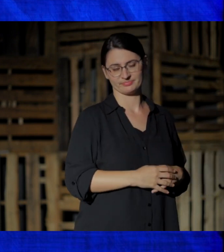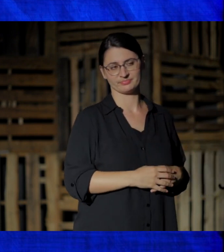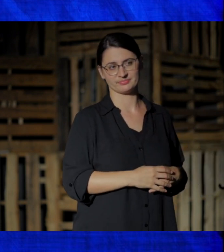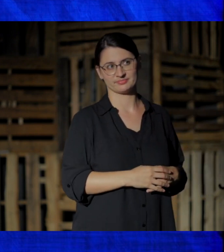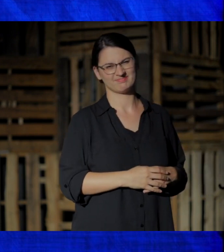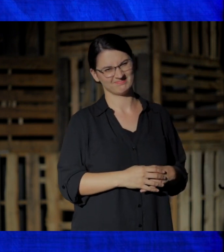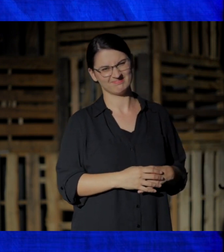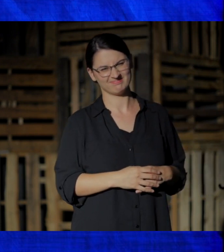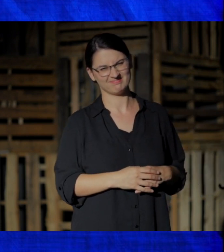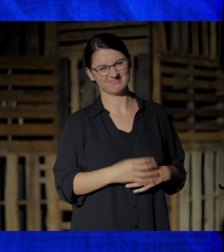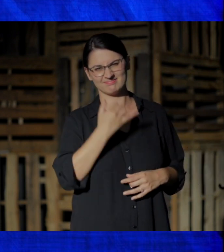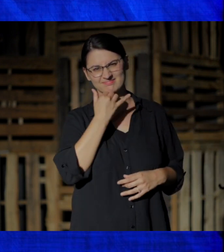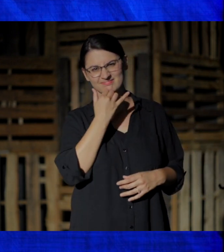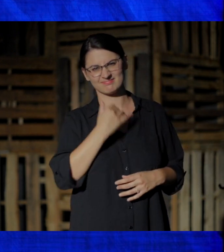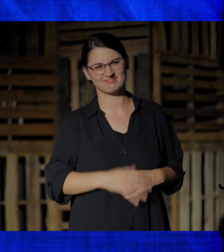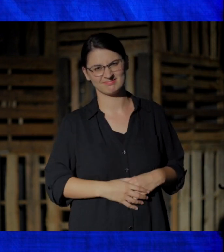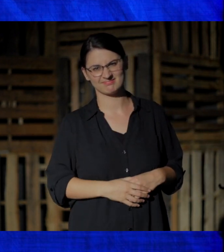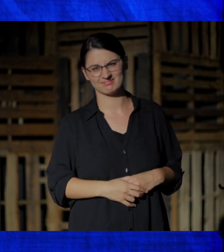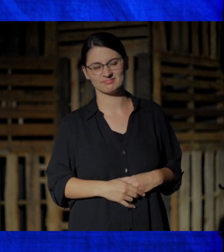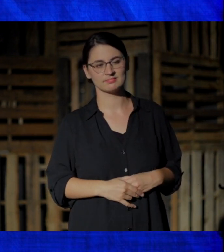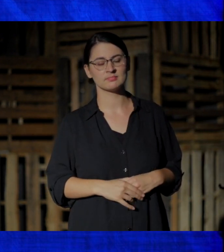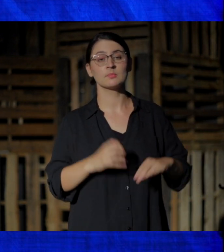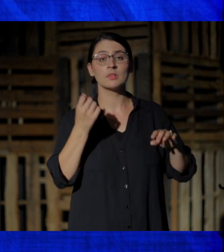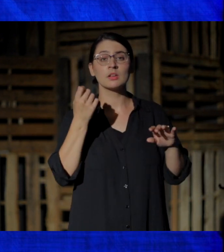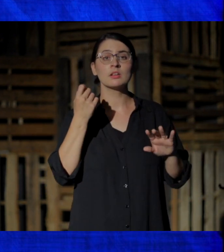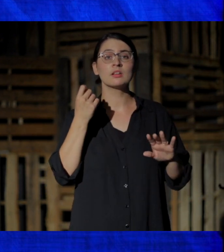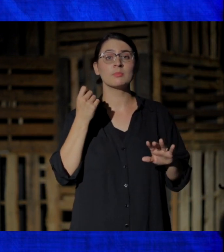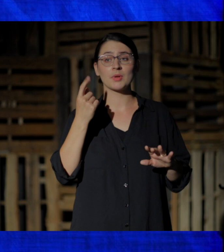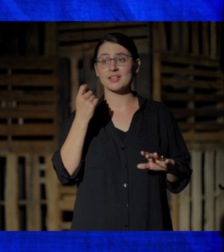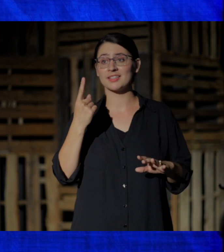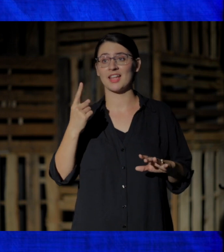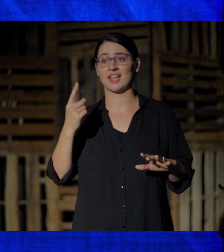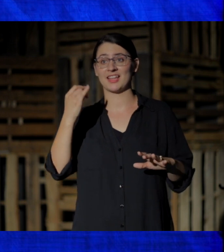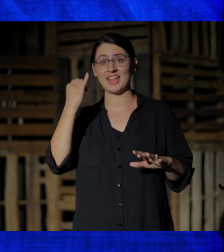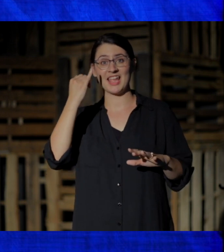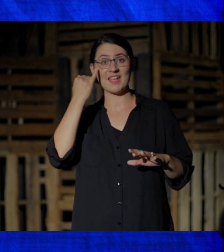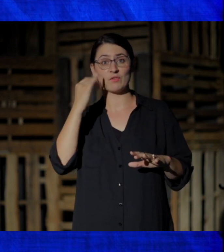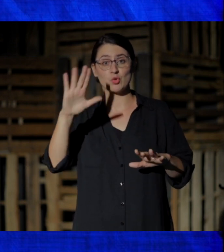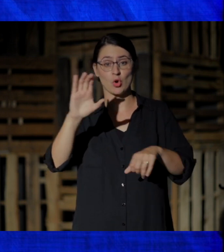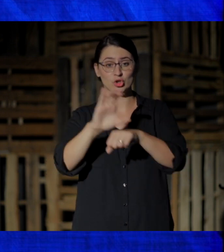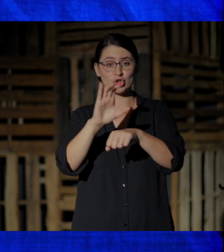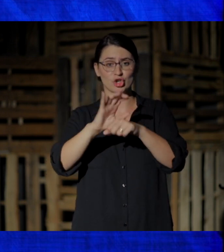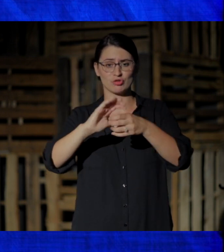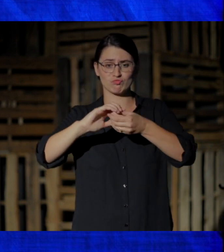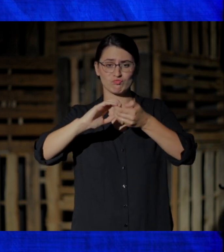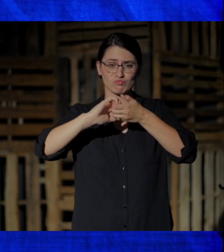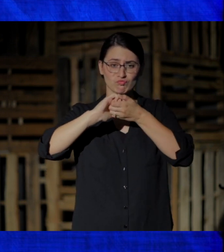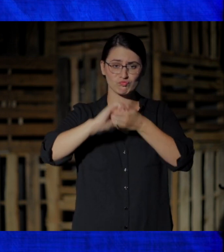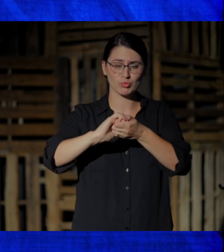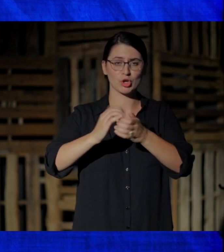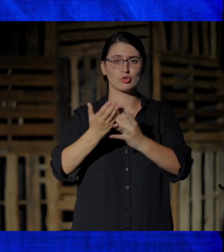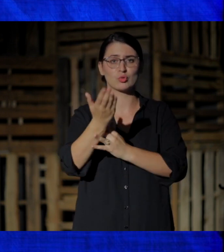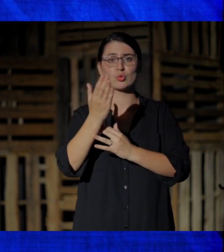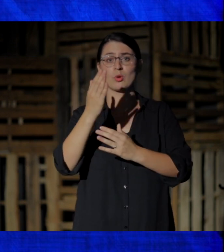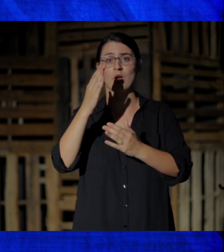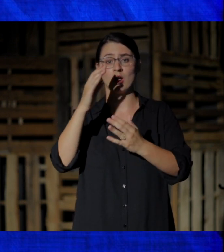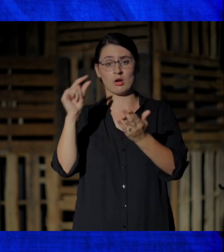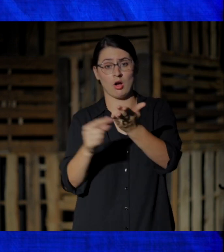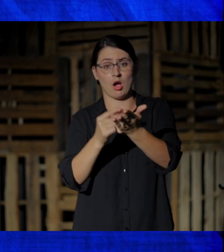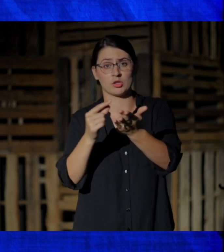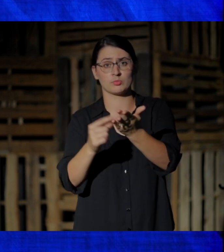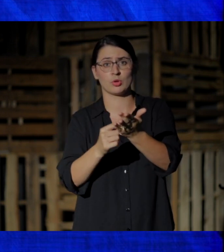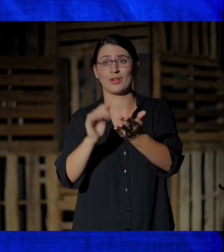But when you're unified in the hope of the gospel, then you're unified in something that there are no words